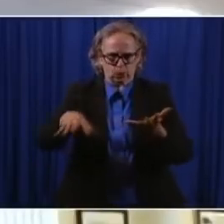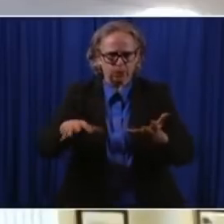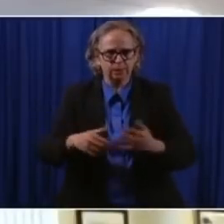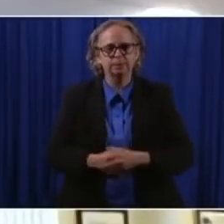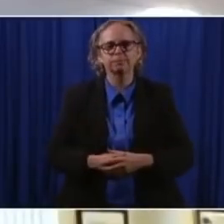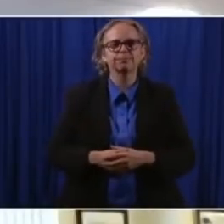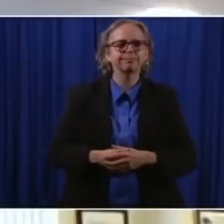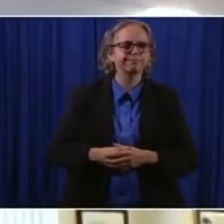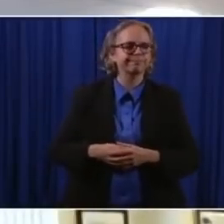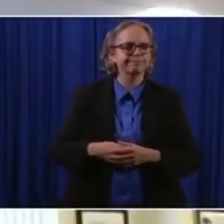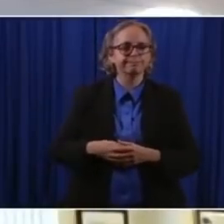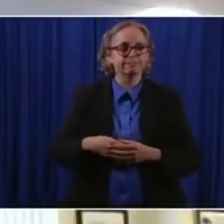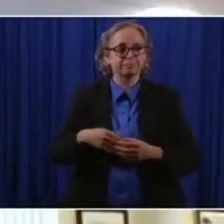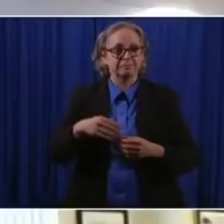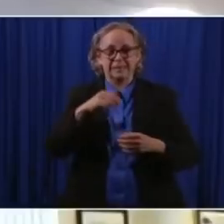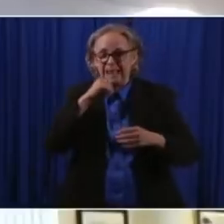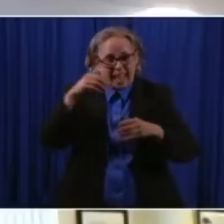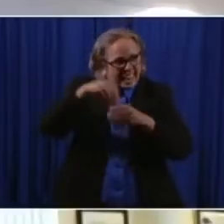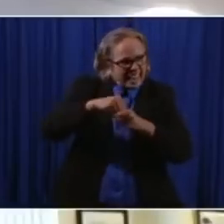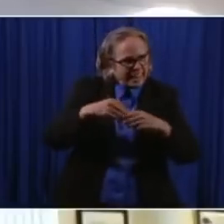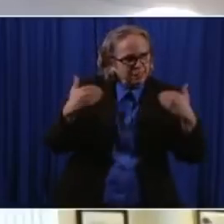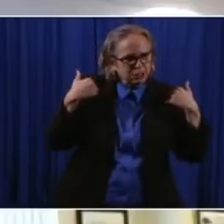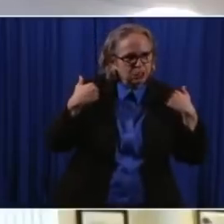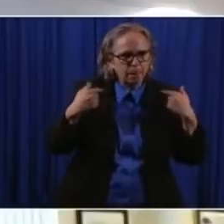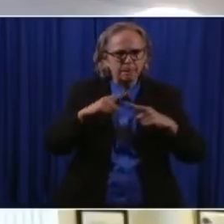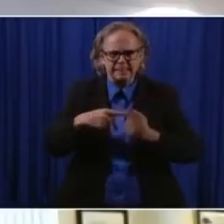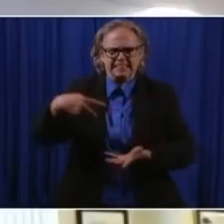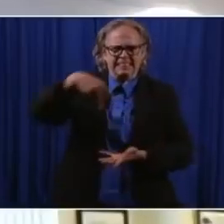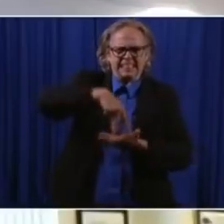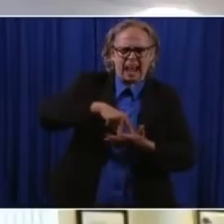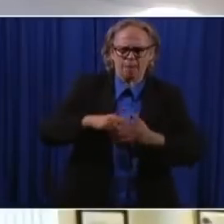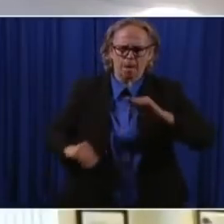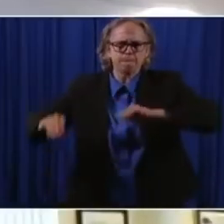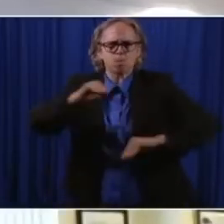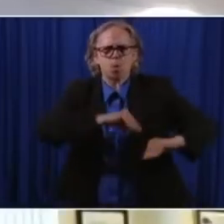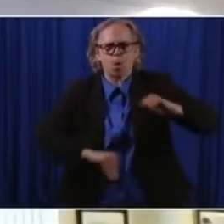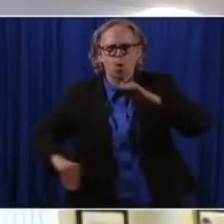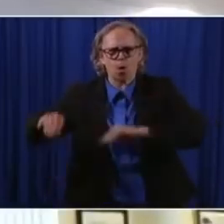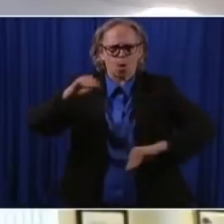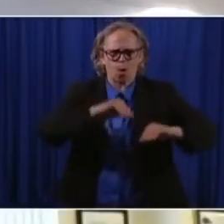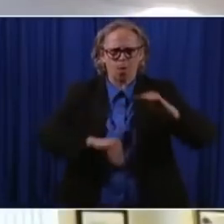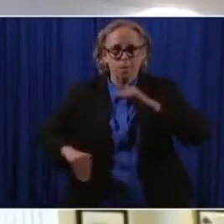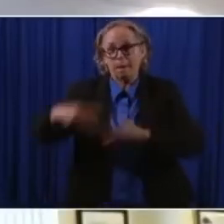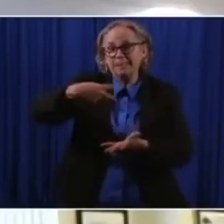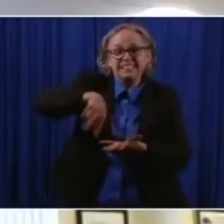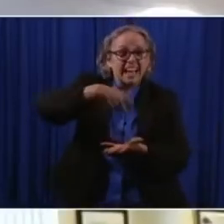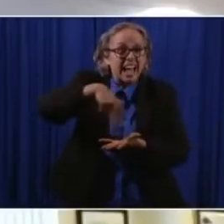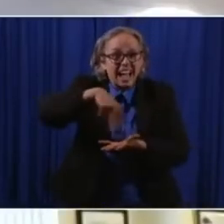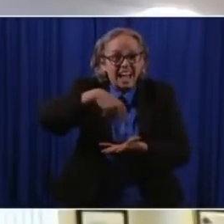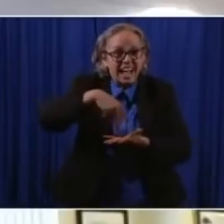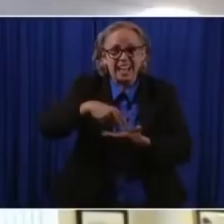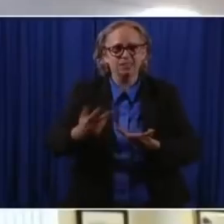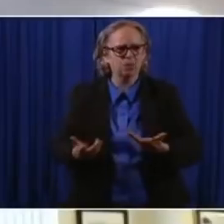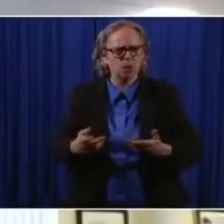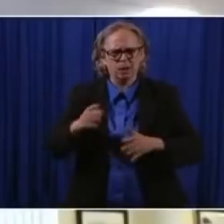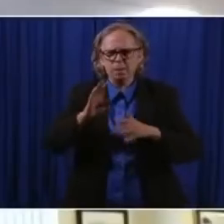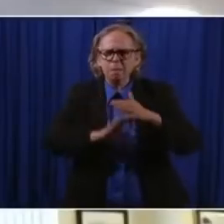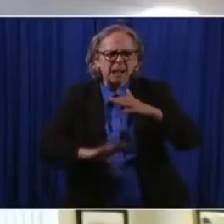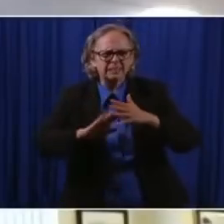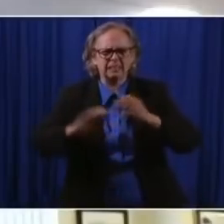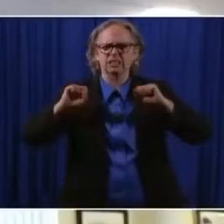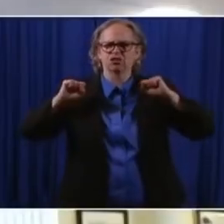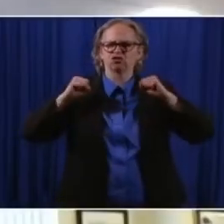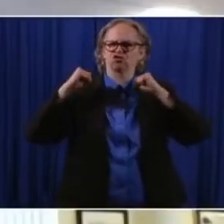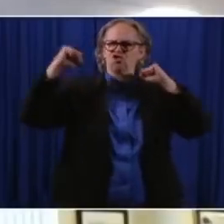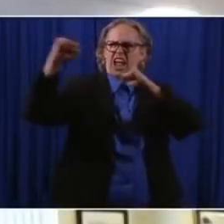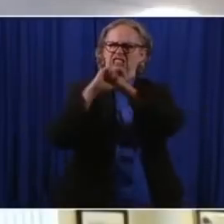the gym, but being able to stand up, move around. They may dance, they may do some, basic calisthenics, but those are